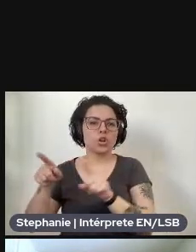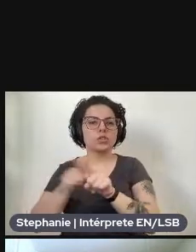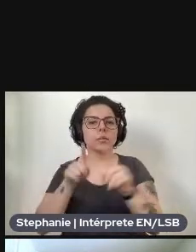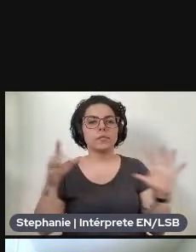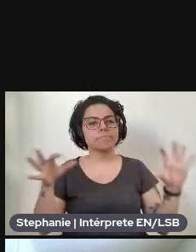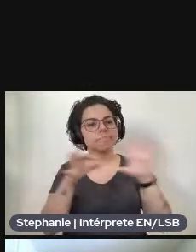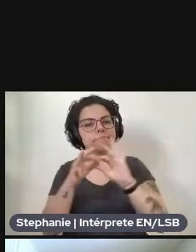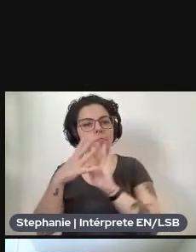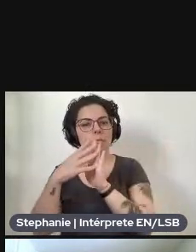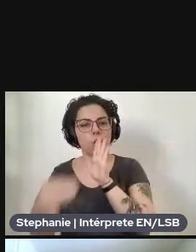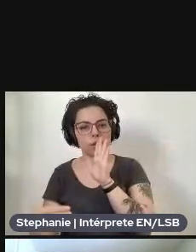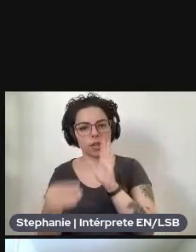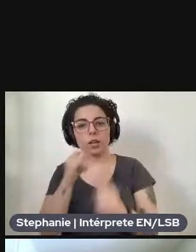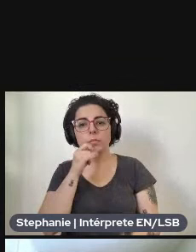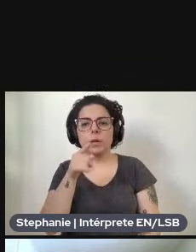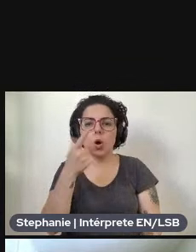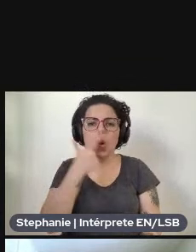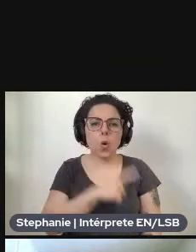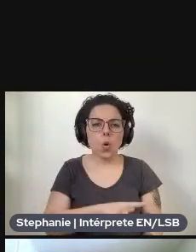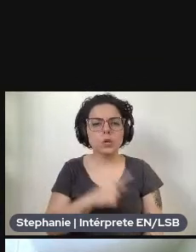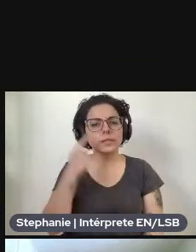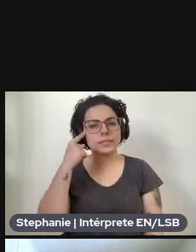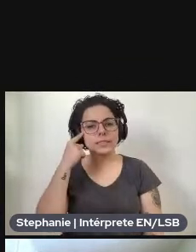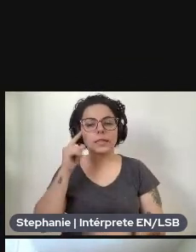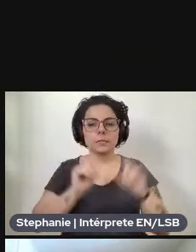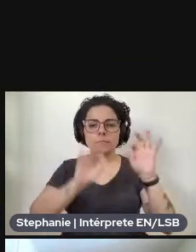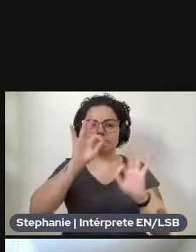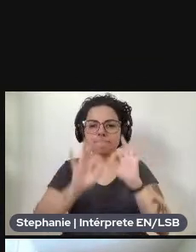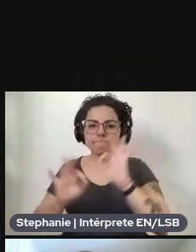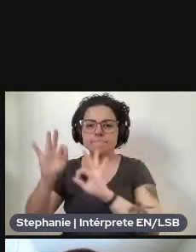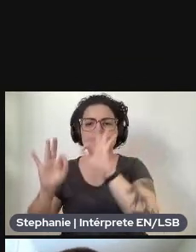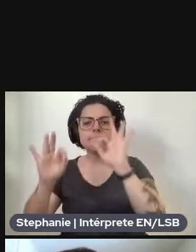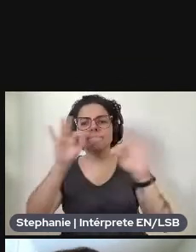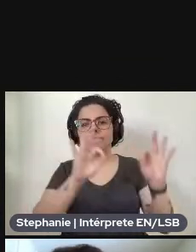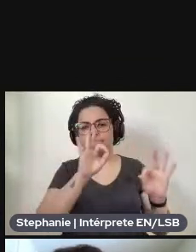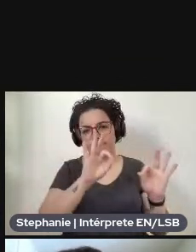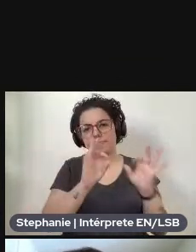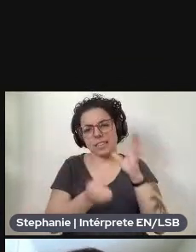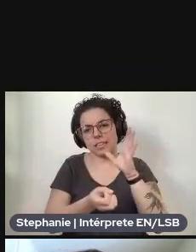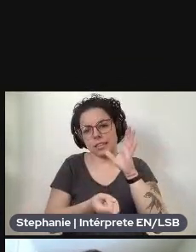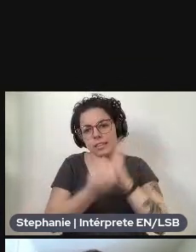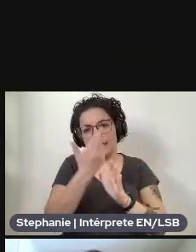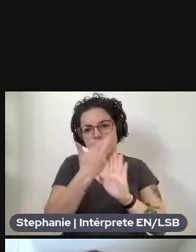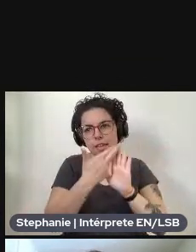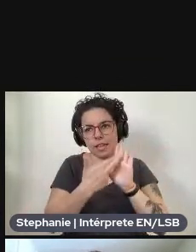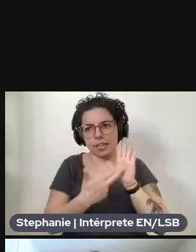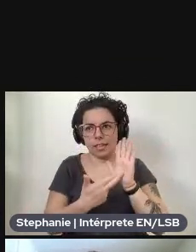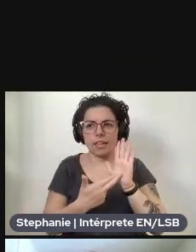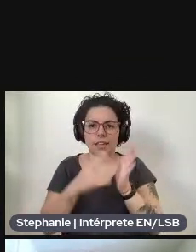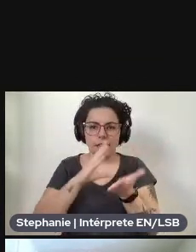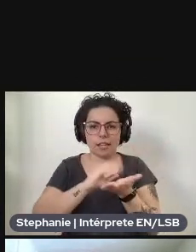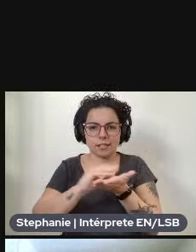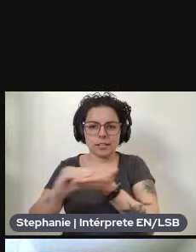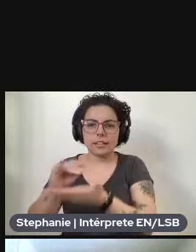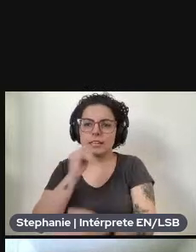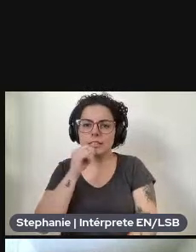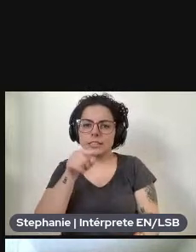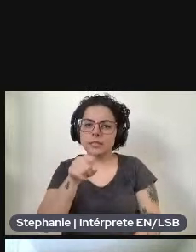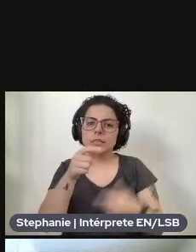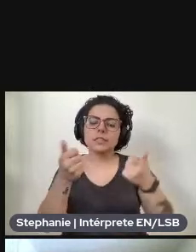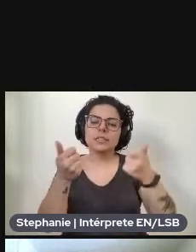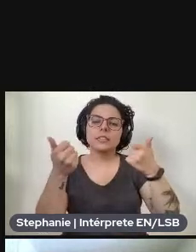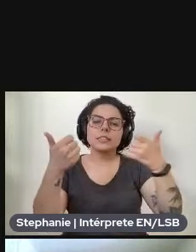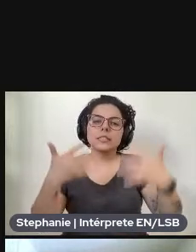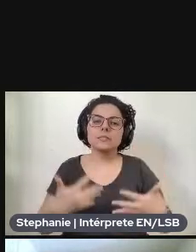this, we need formalization. That is, formalization serves to make the descriptions